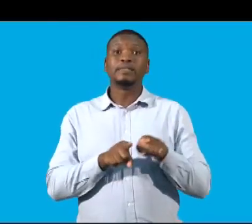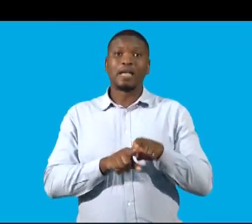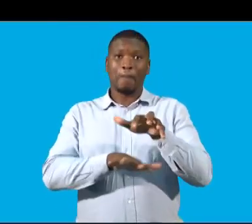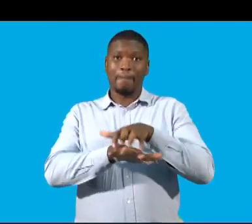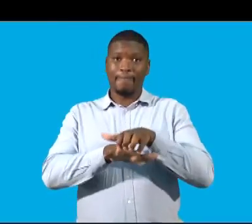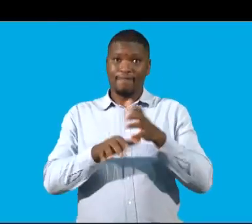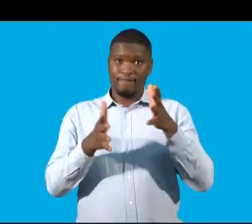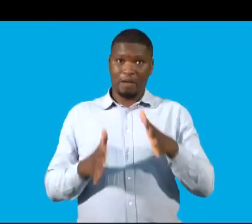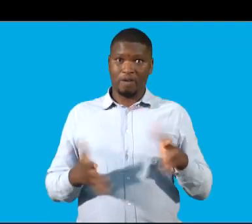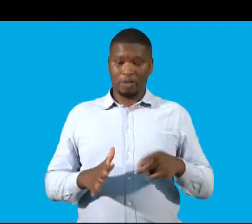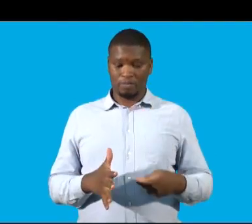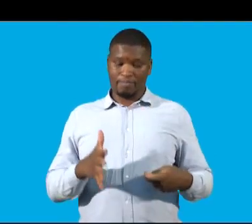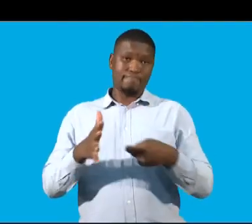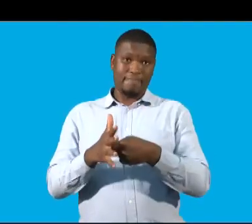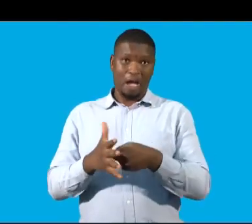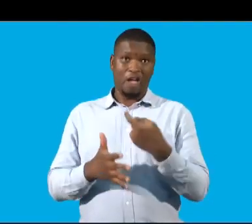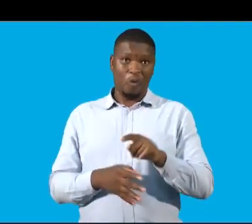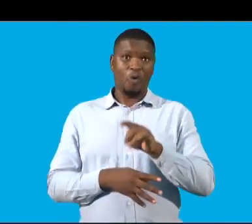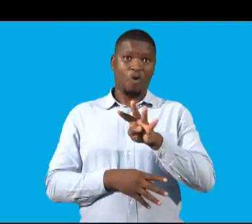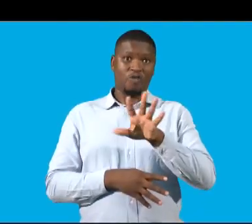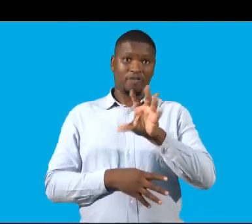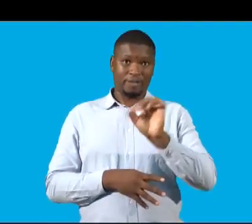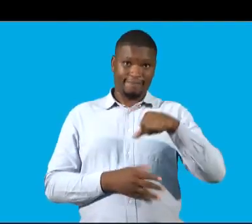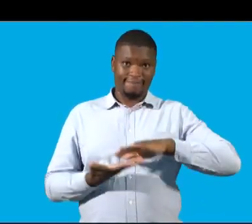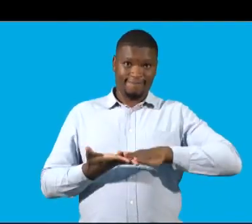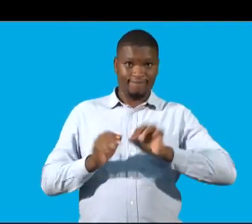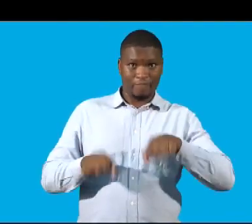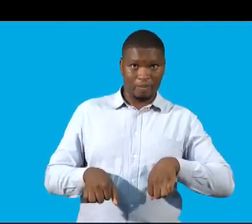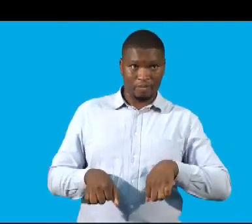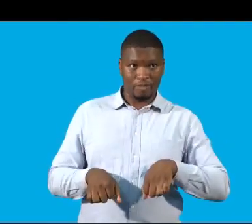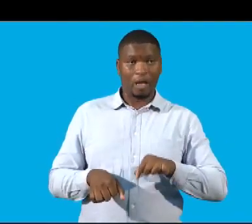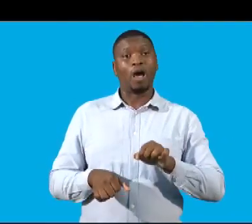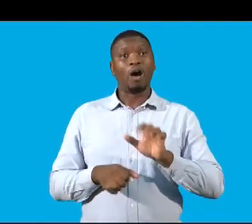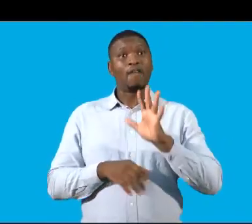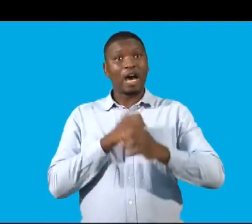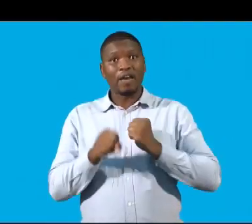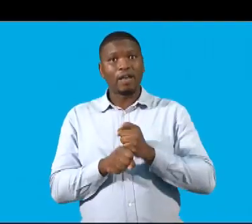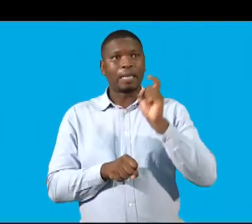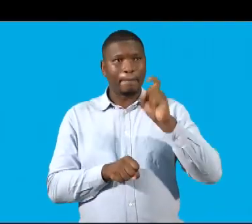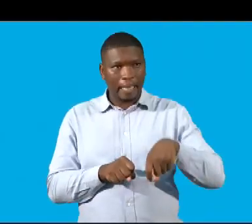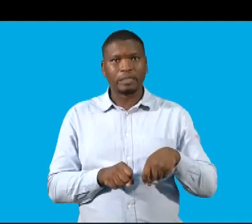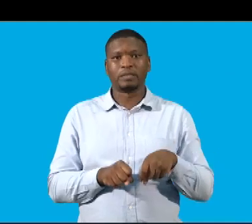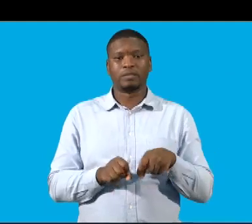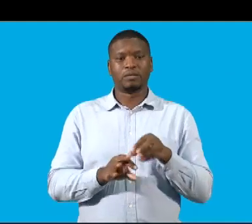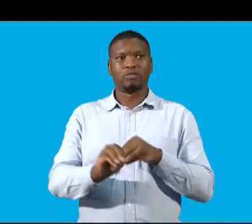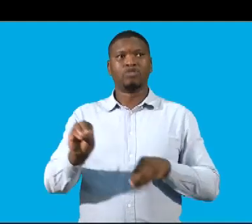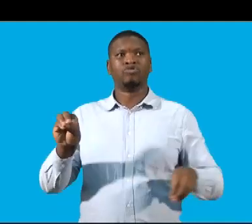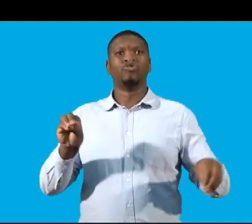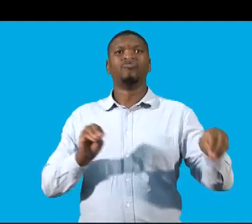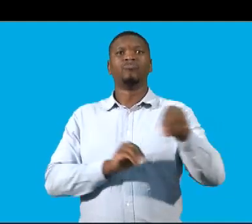farmer that bought that tractor for 450,000 rand, it says that after 5 years, the tractor needs to be